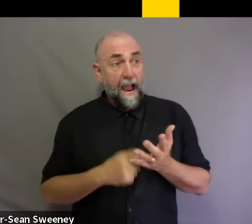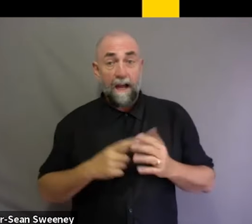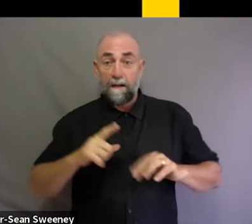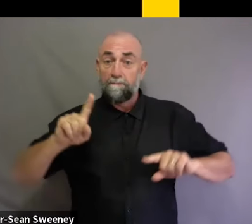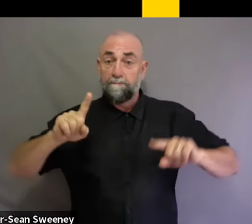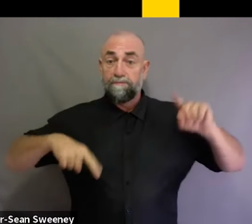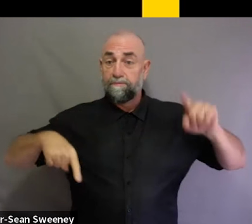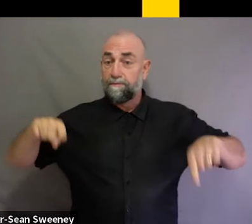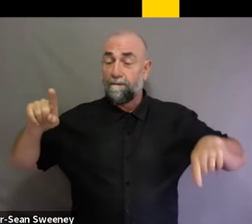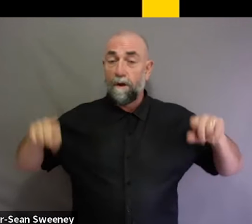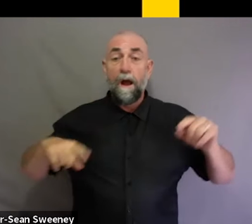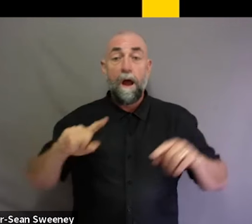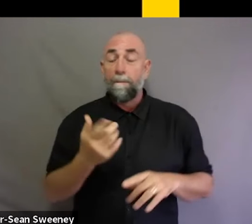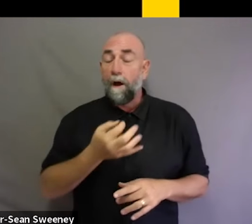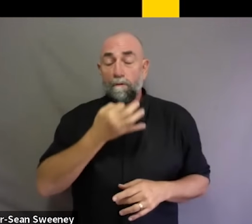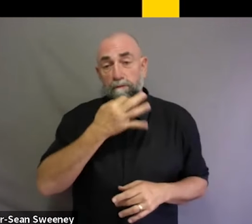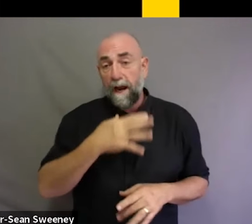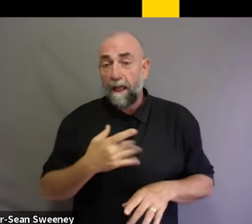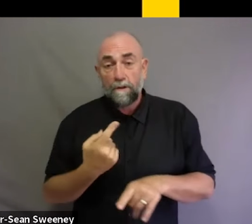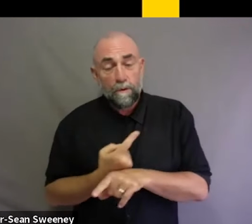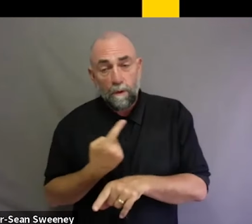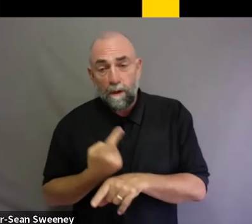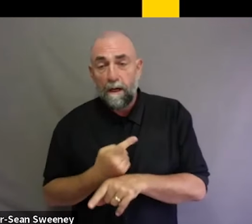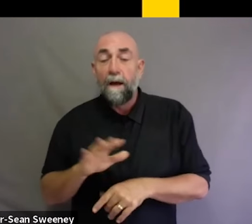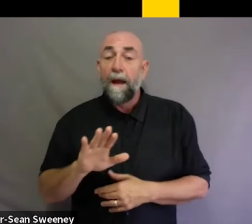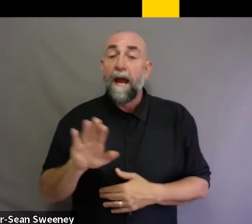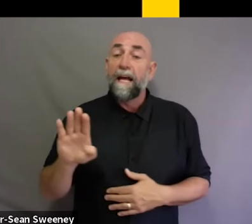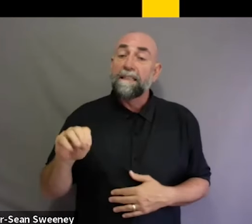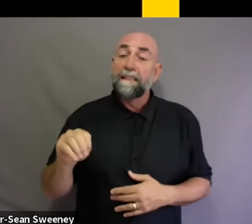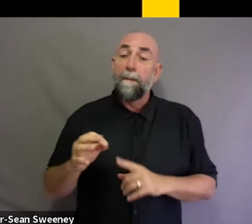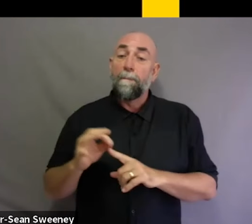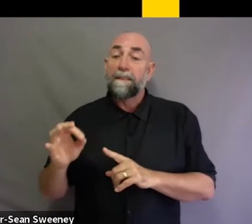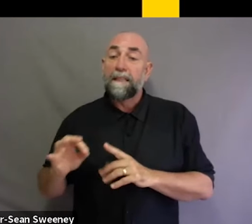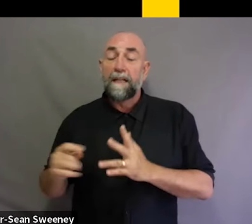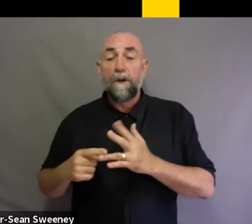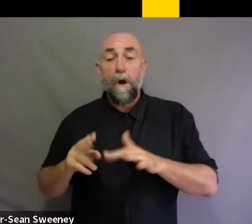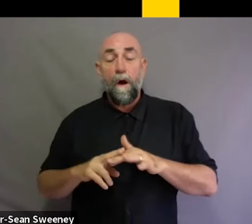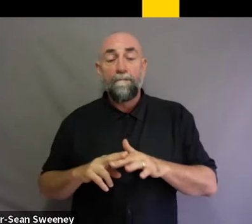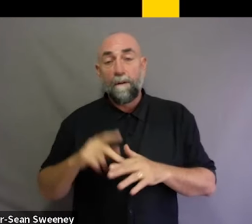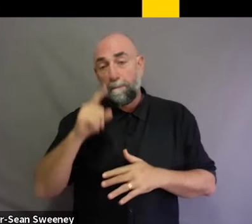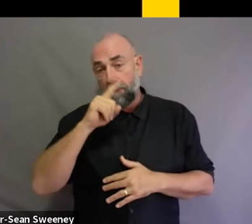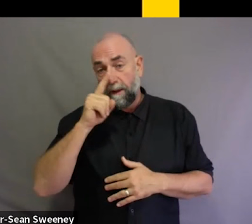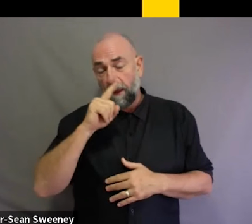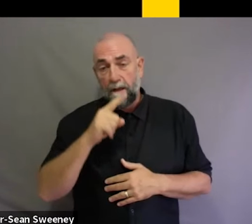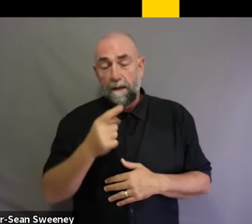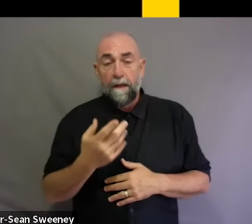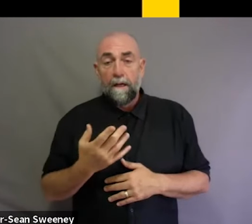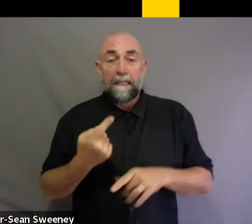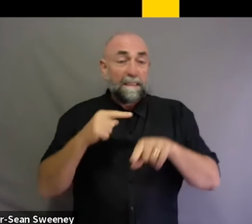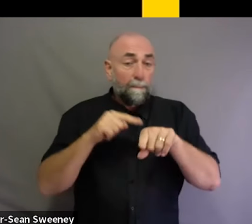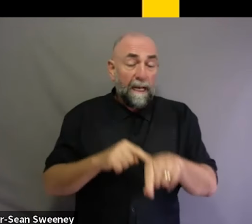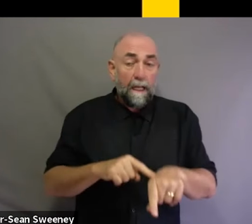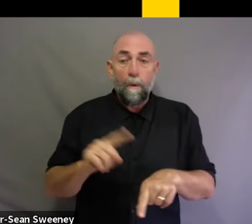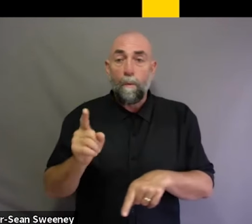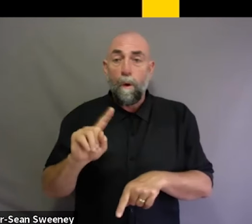mentioned. It's around about 10% of the population, depending upon which subpopulation you're looking at.